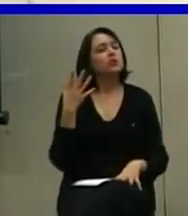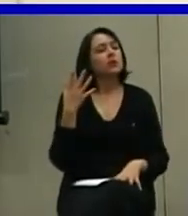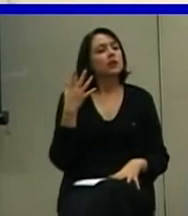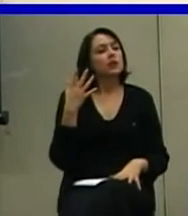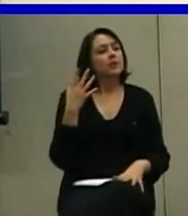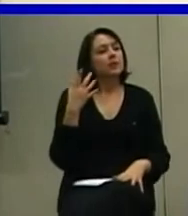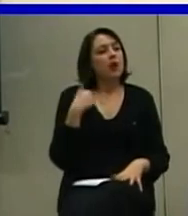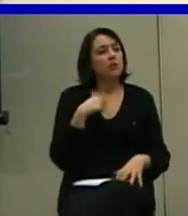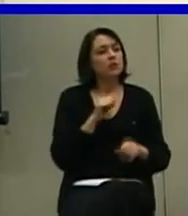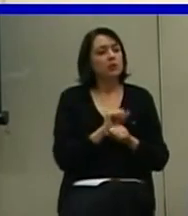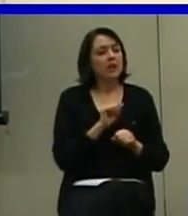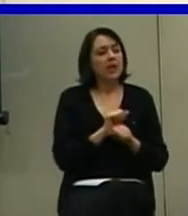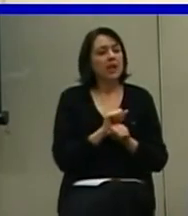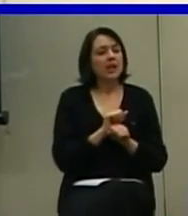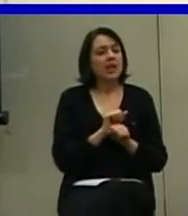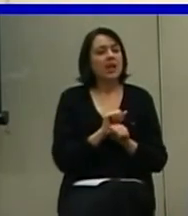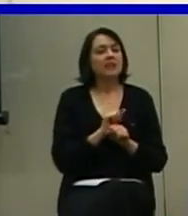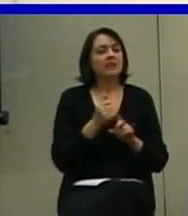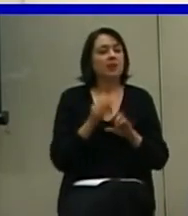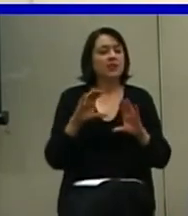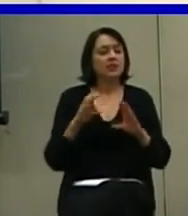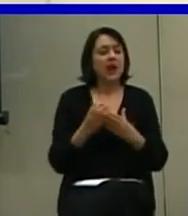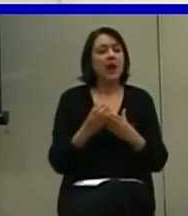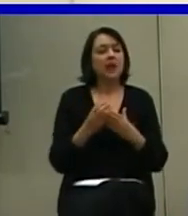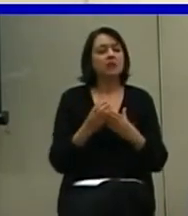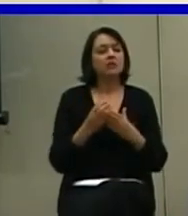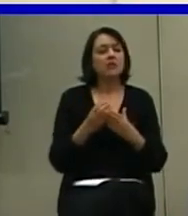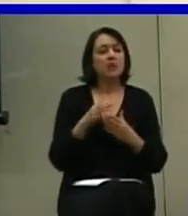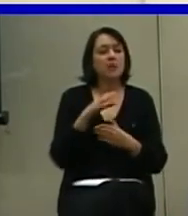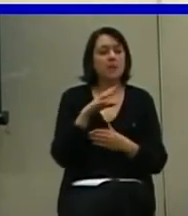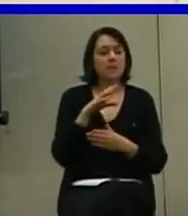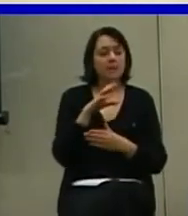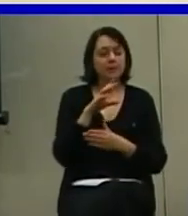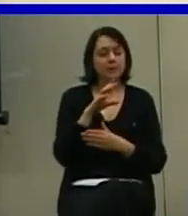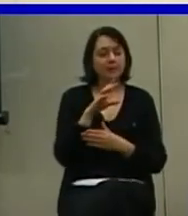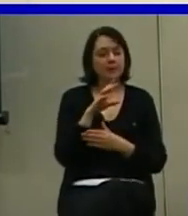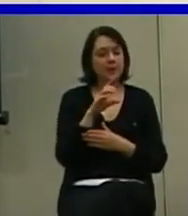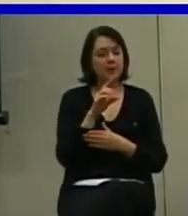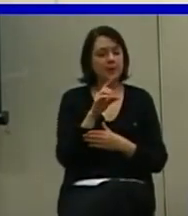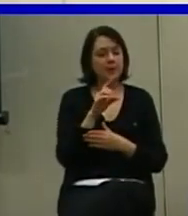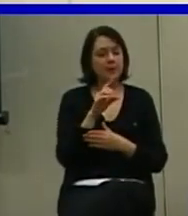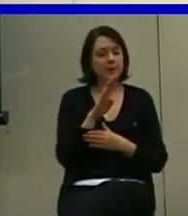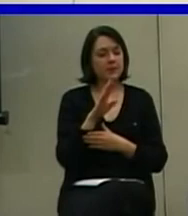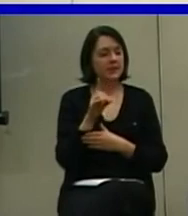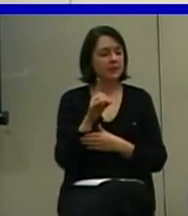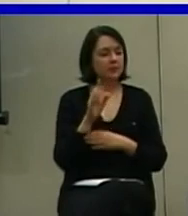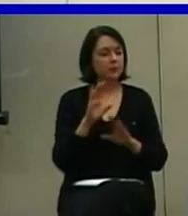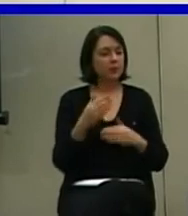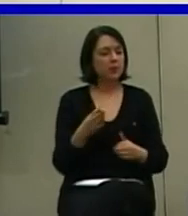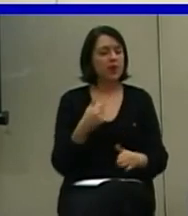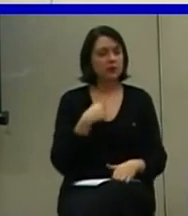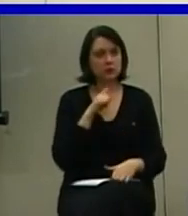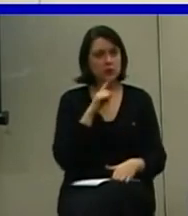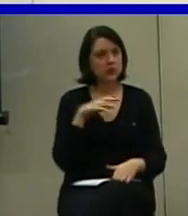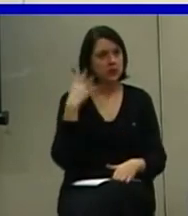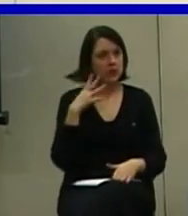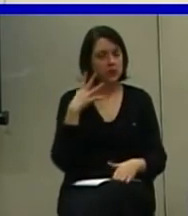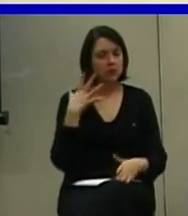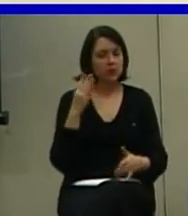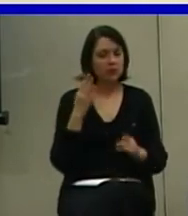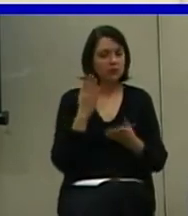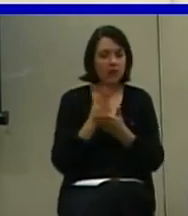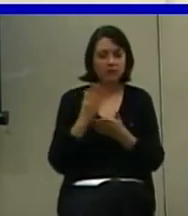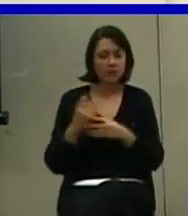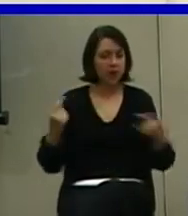the self-contained BD room in the lockdown place. And what would happen is I would go so insane of trying to put out these arguments that I